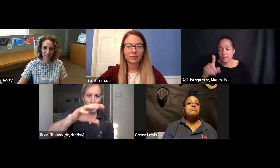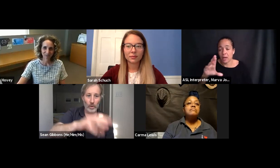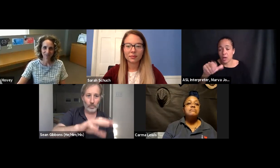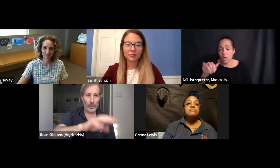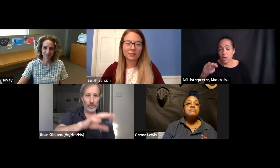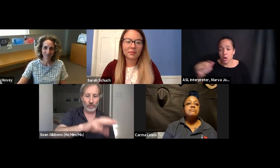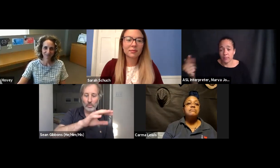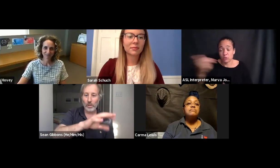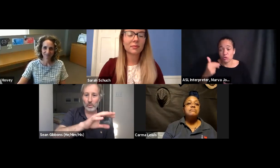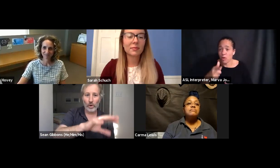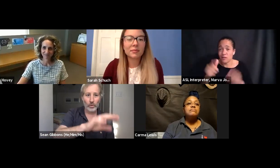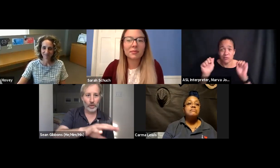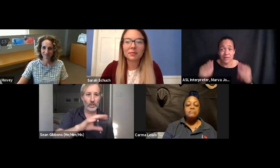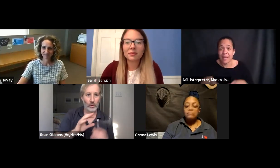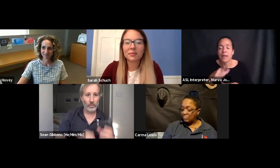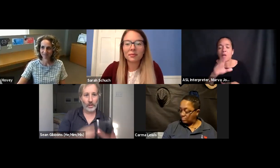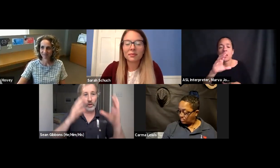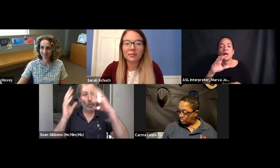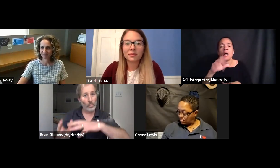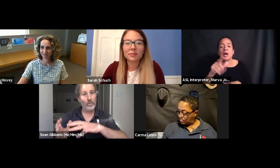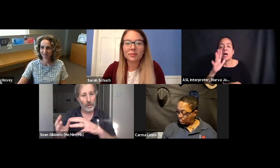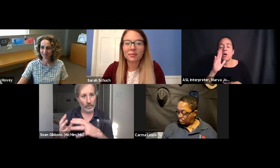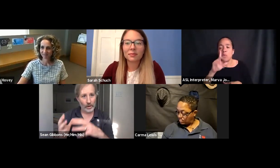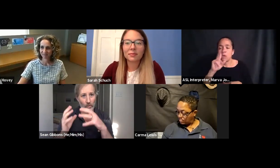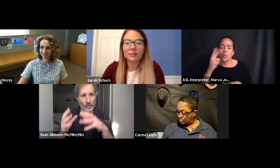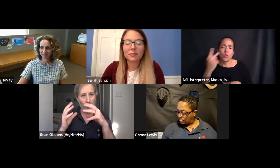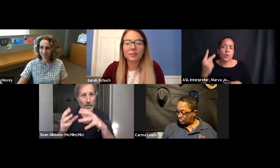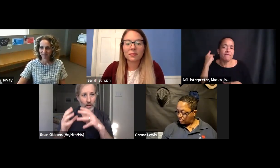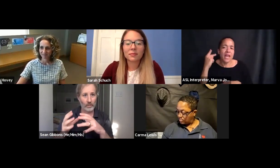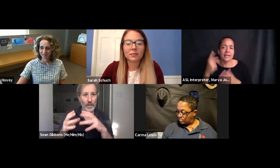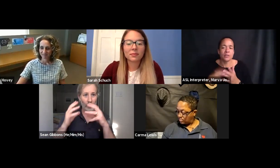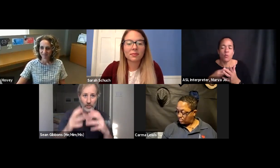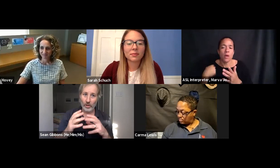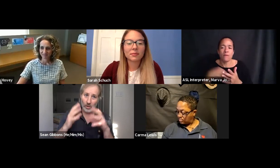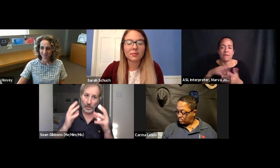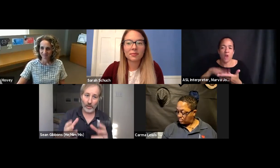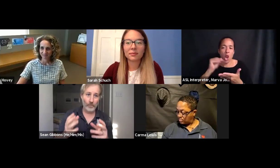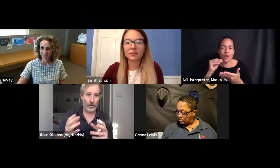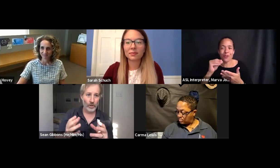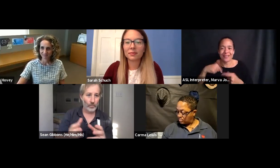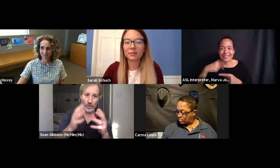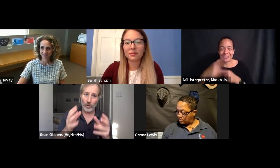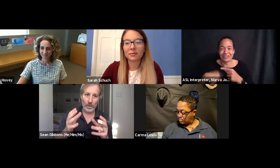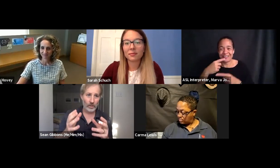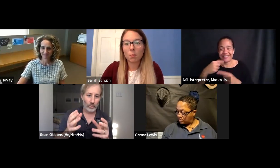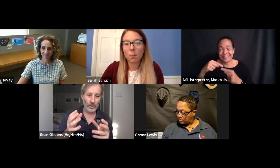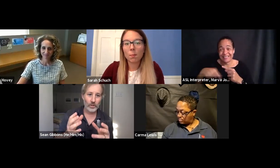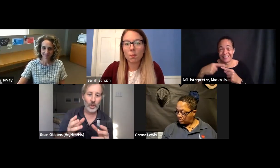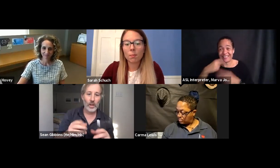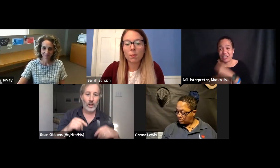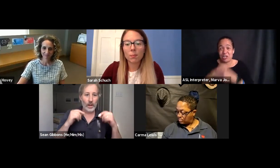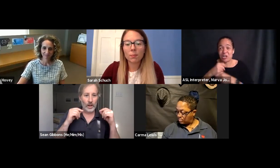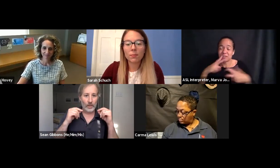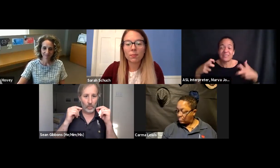B. Jones, who helped to write the Dream Speech with Martin Luther King, is going to reflect on what we've all been learning across the span of this year, which has been a difficult year for so many different